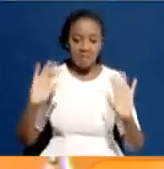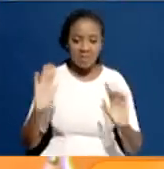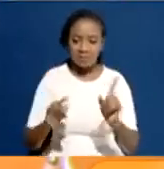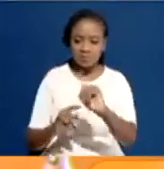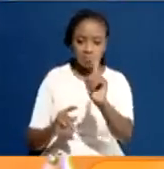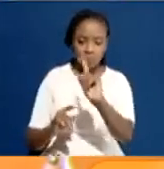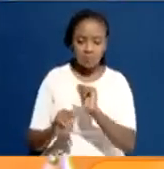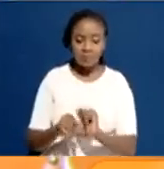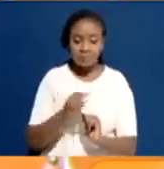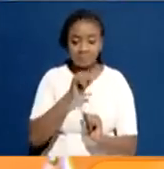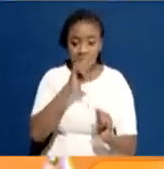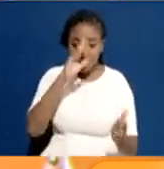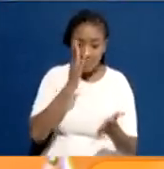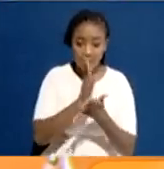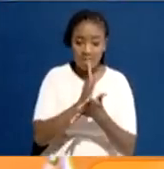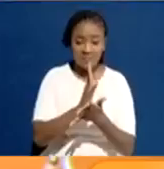It is something I believe in